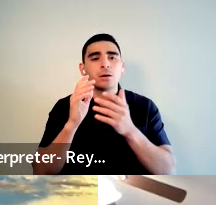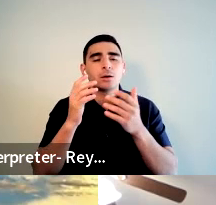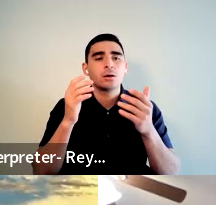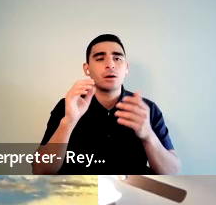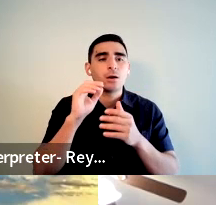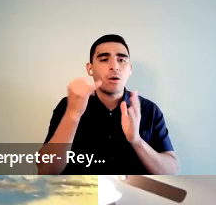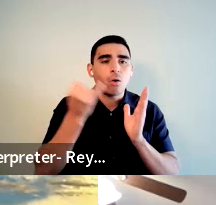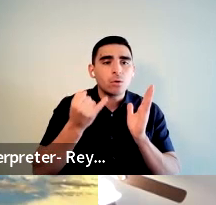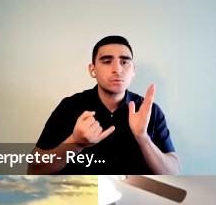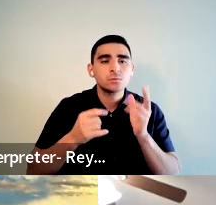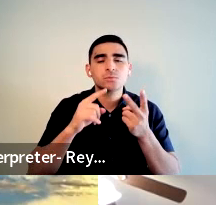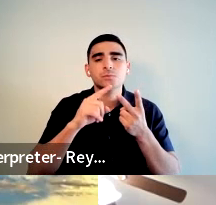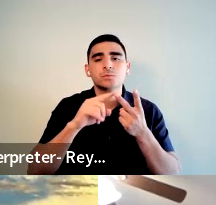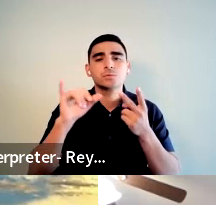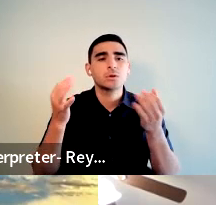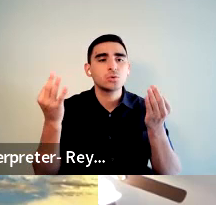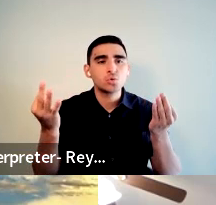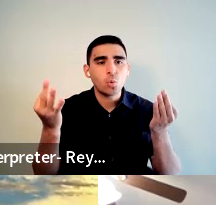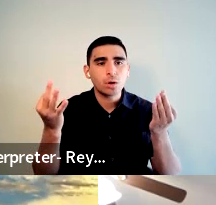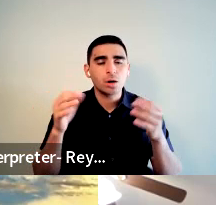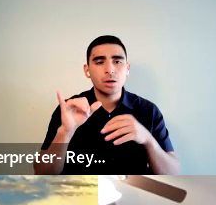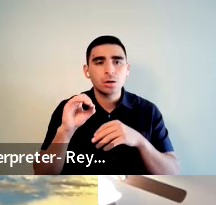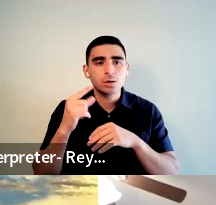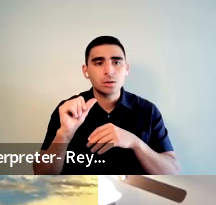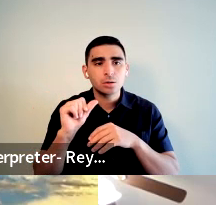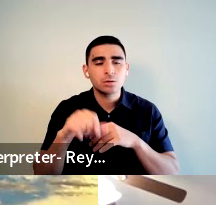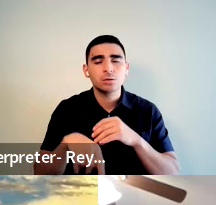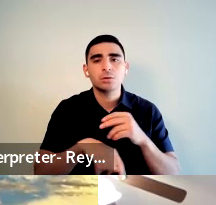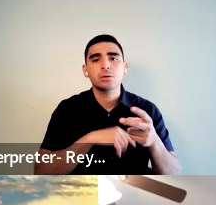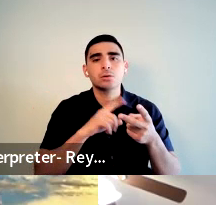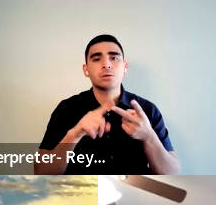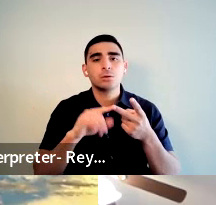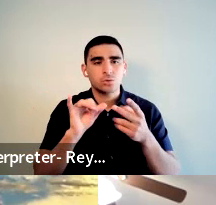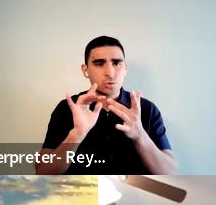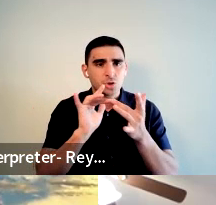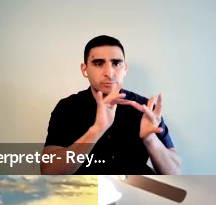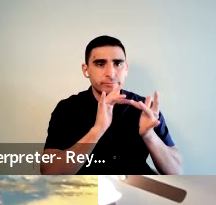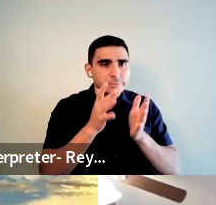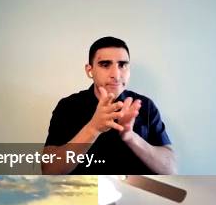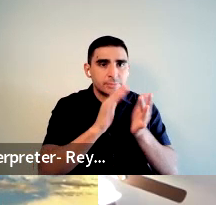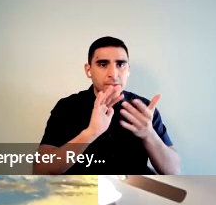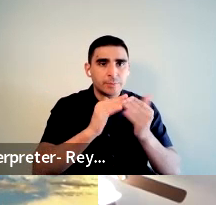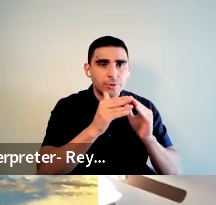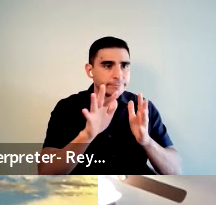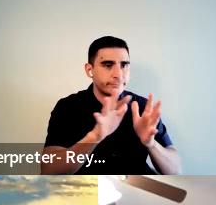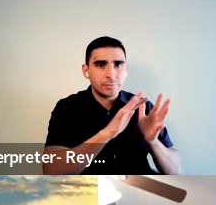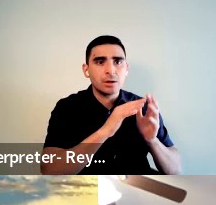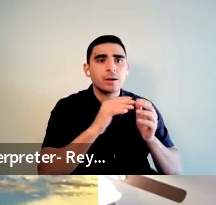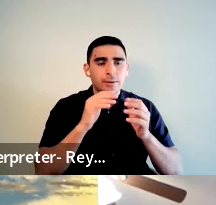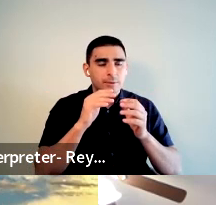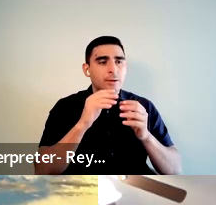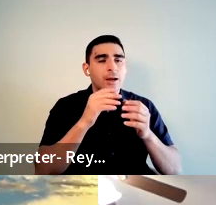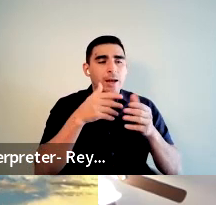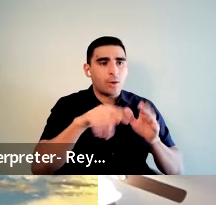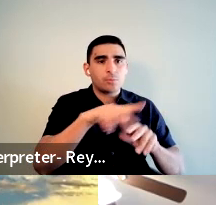And it also involved reaching out to the community and making it accessible, in that it was moved from one place to